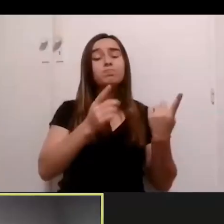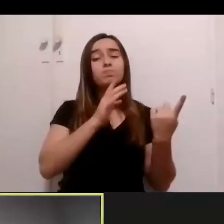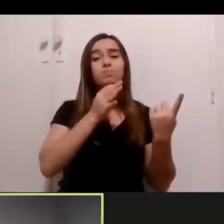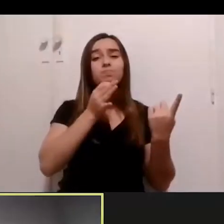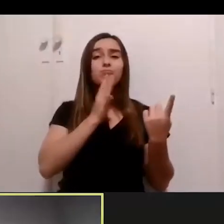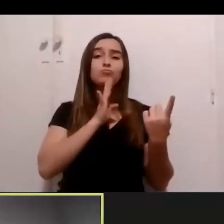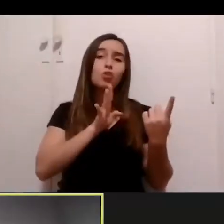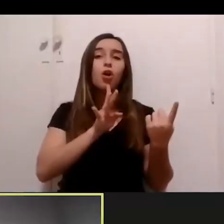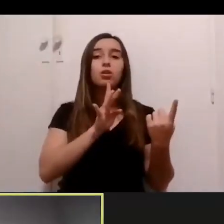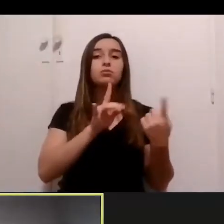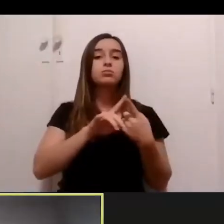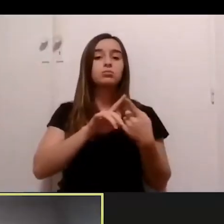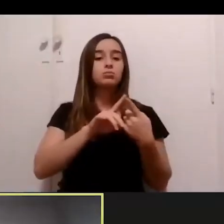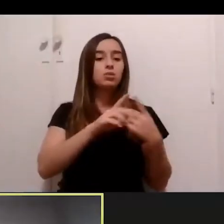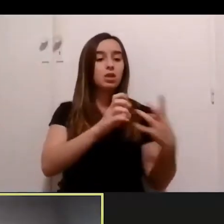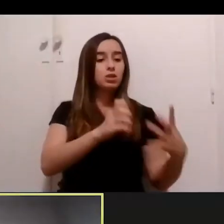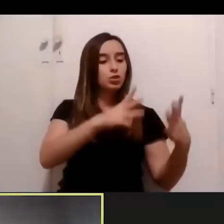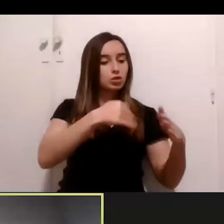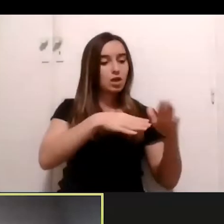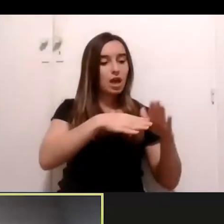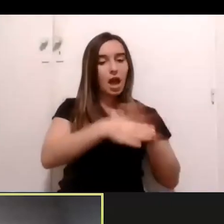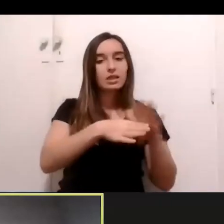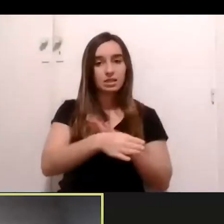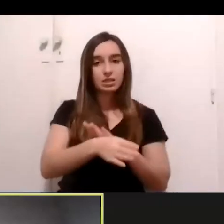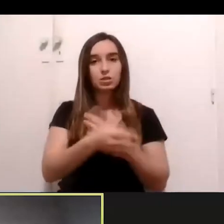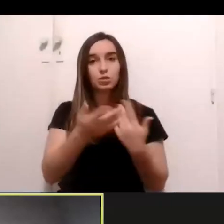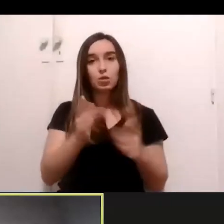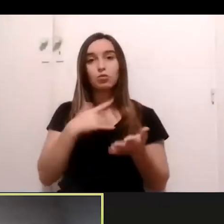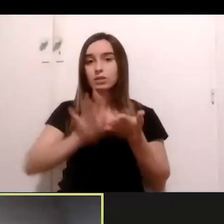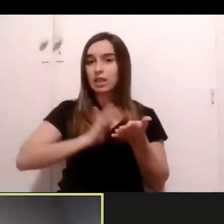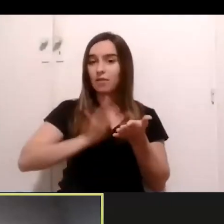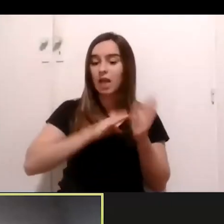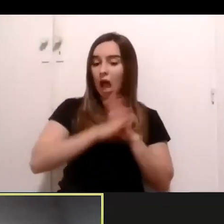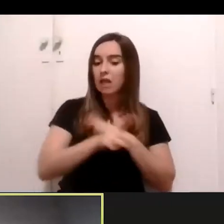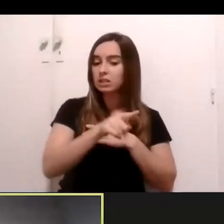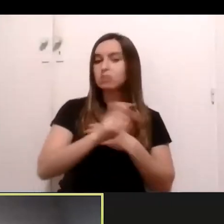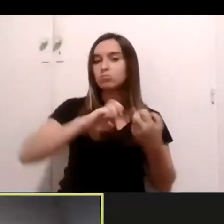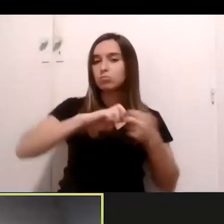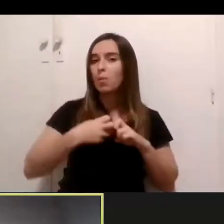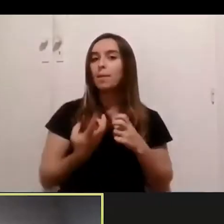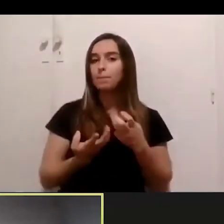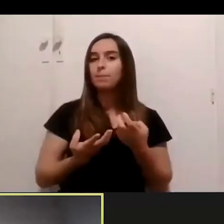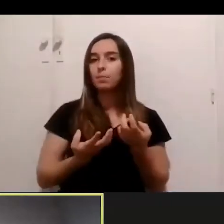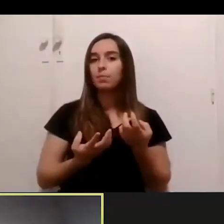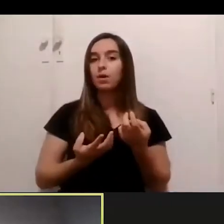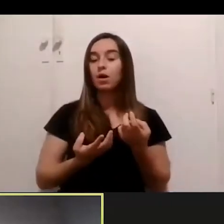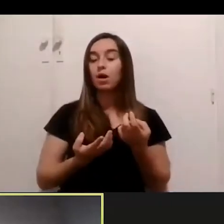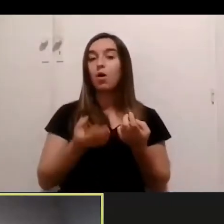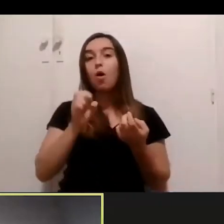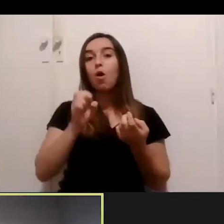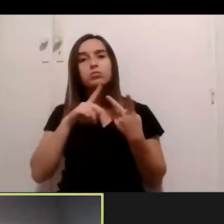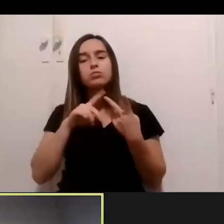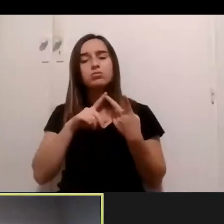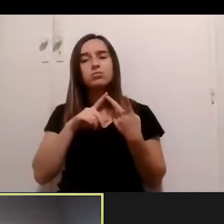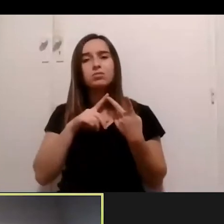access to infrastructure. So for example, being able to access tablets and things like that was an issue. Yeah. And also maybe a new aspect that you brought